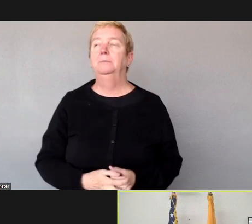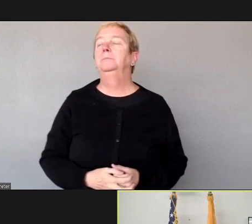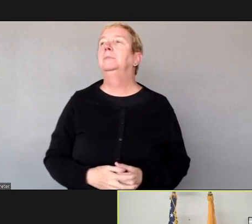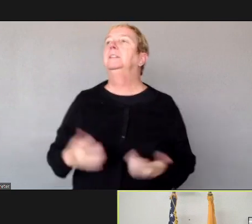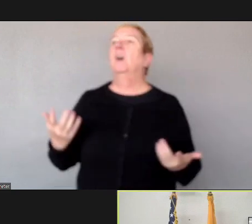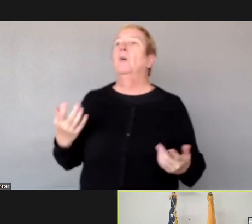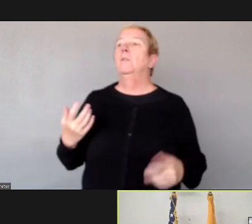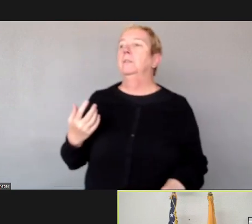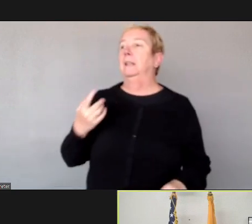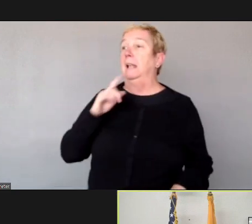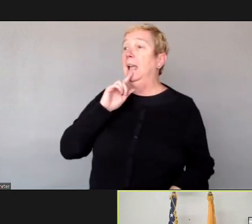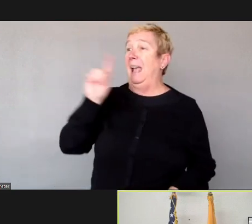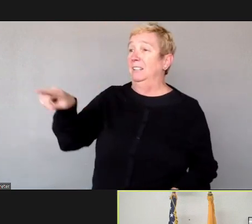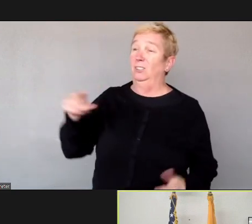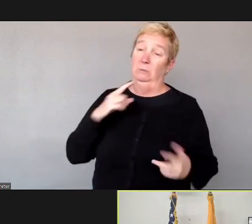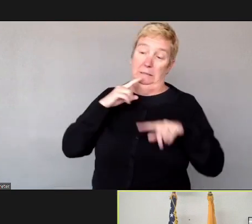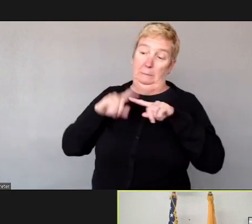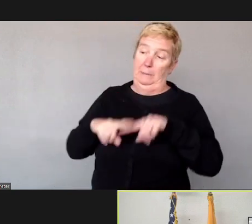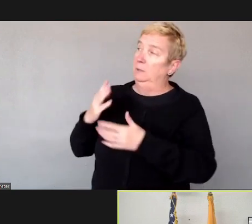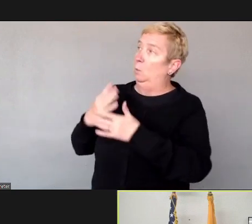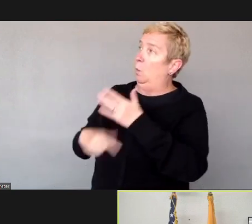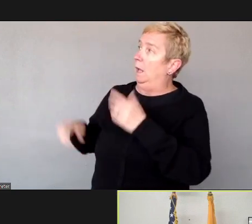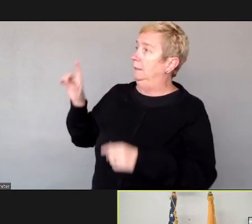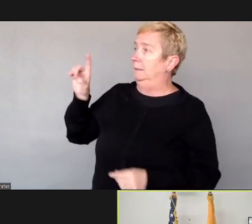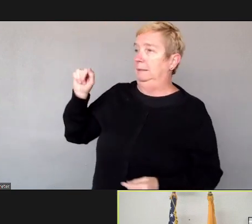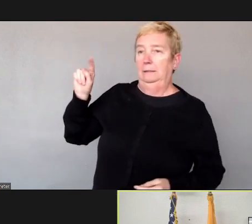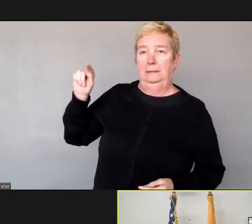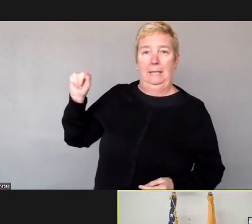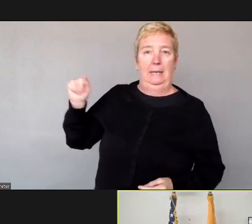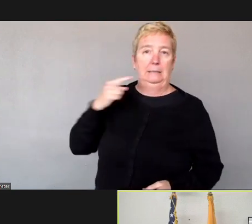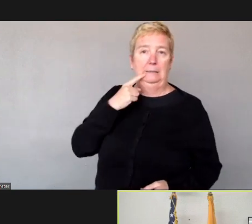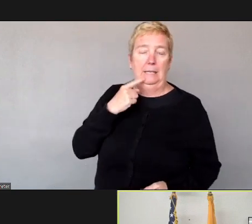really will depend on the data. If